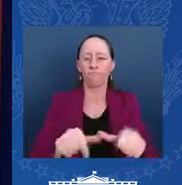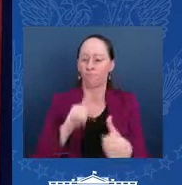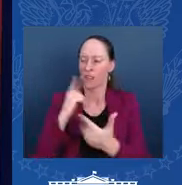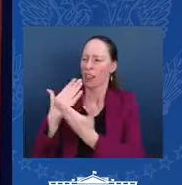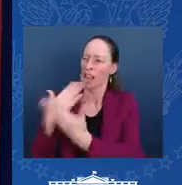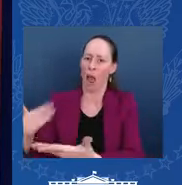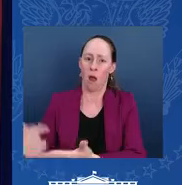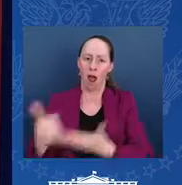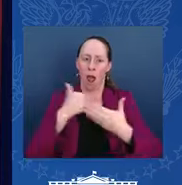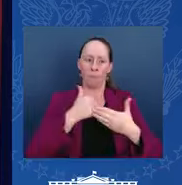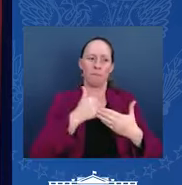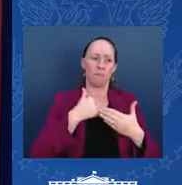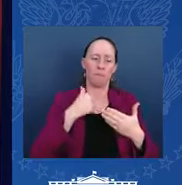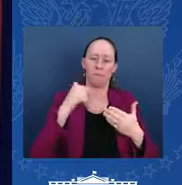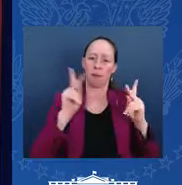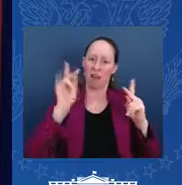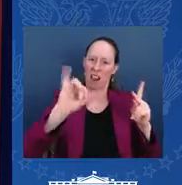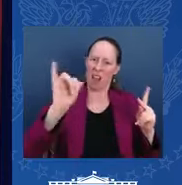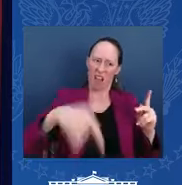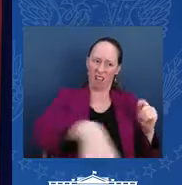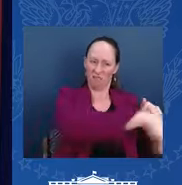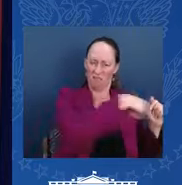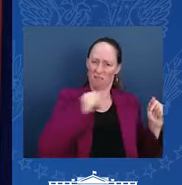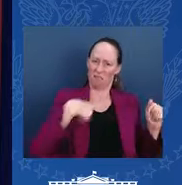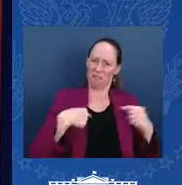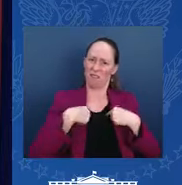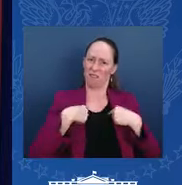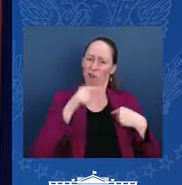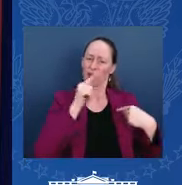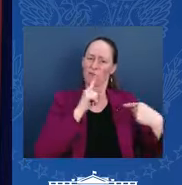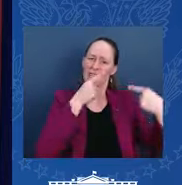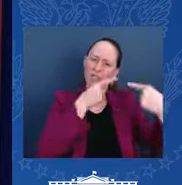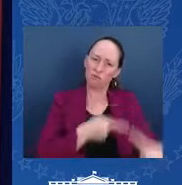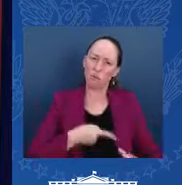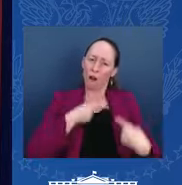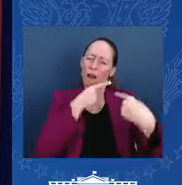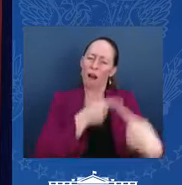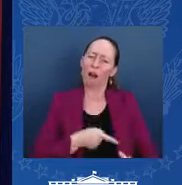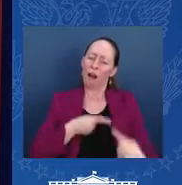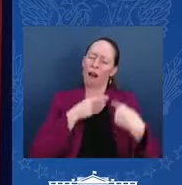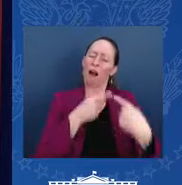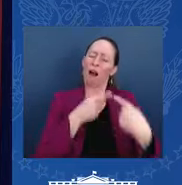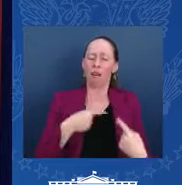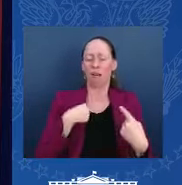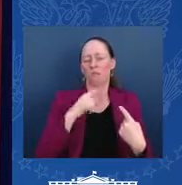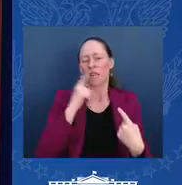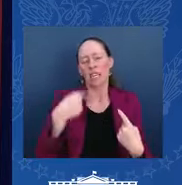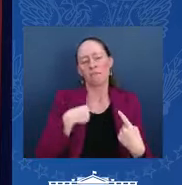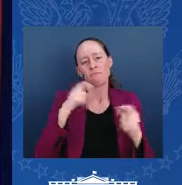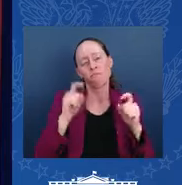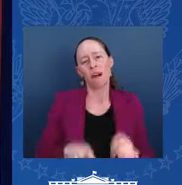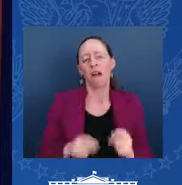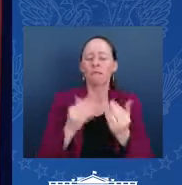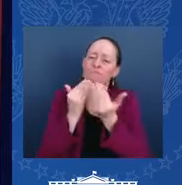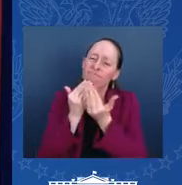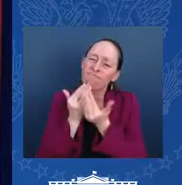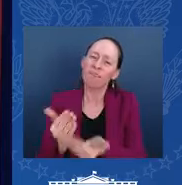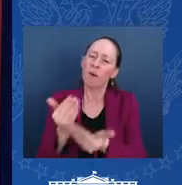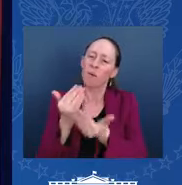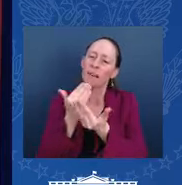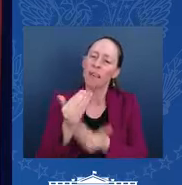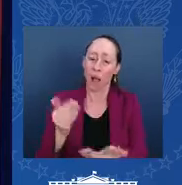I just am amazed that this has happened and so appreciative. When he was elected president, Joe Biden said he would strengthen Medicare and